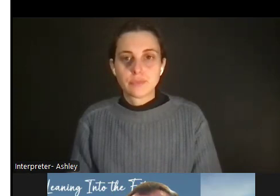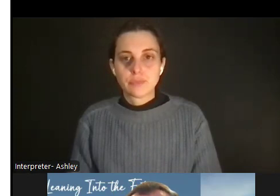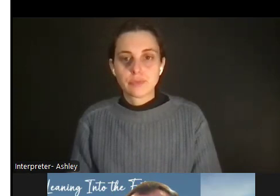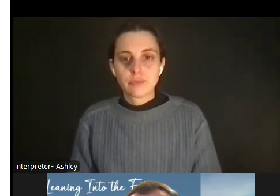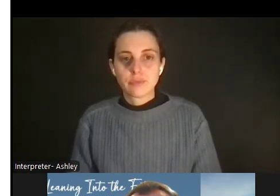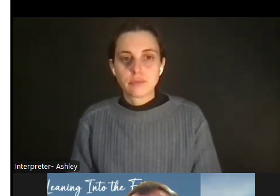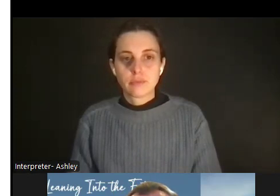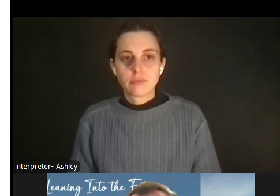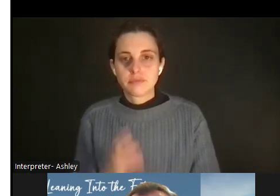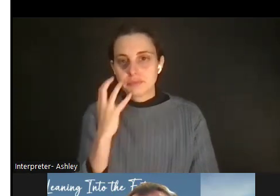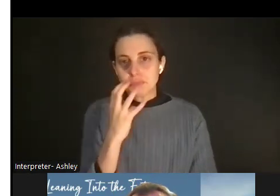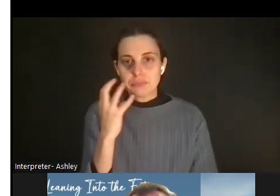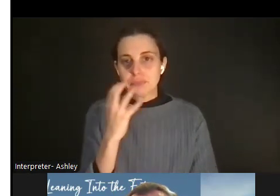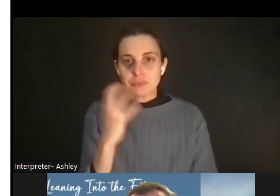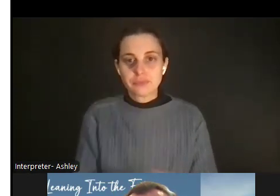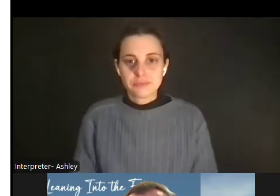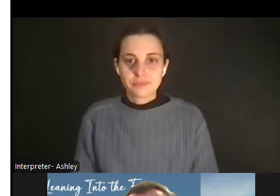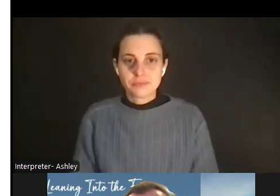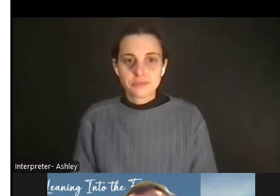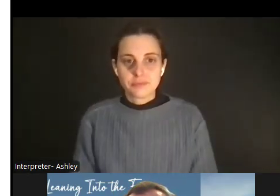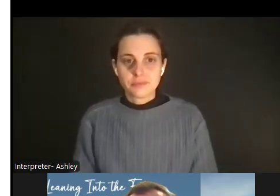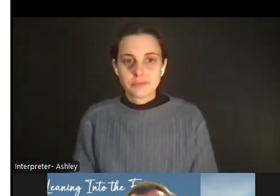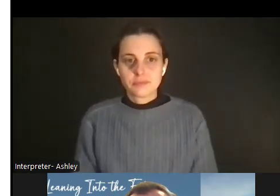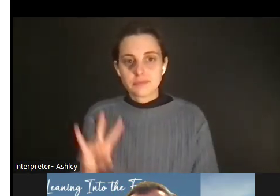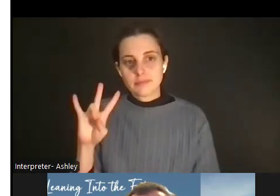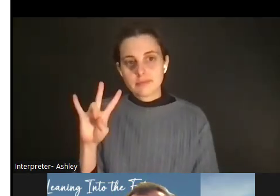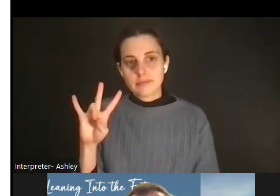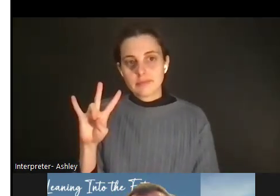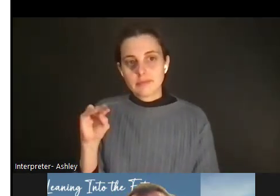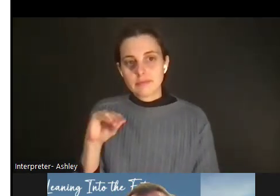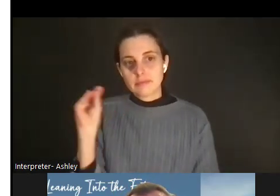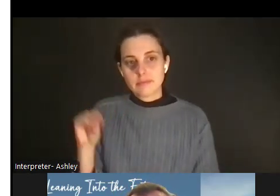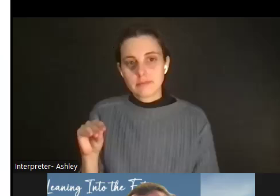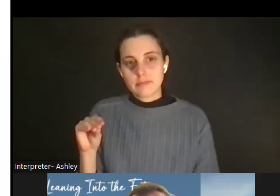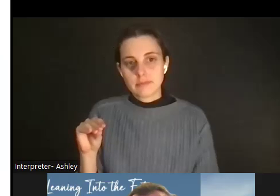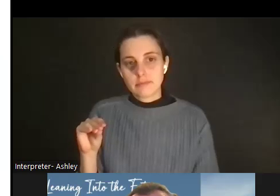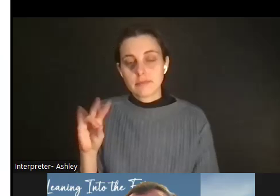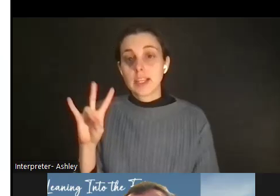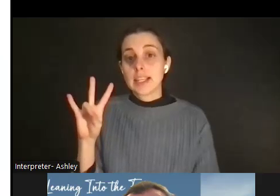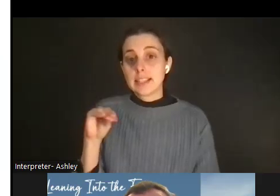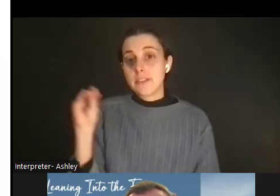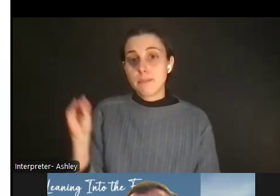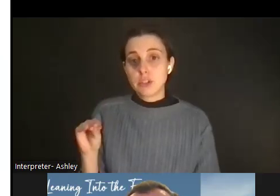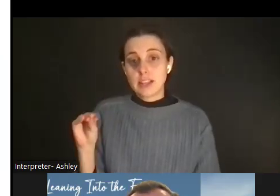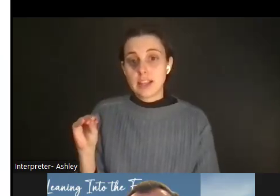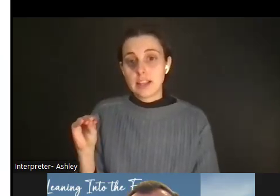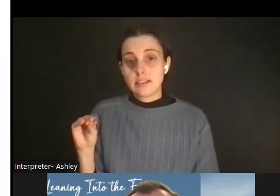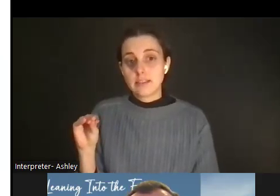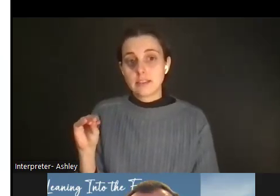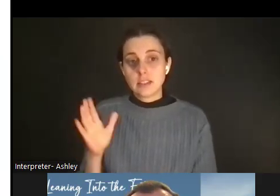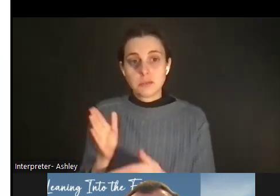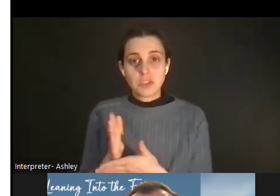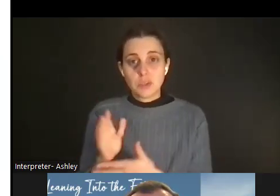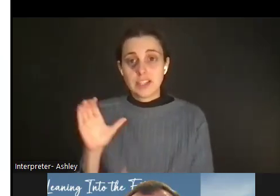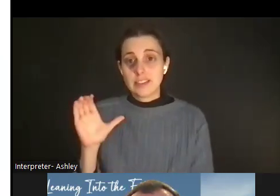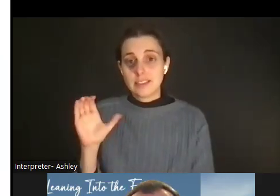Wow, this is fabulous. So 70%. So 70%. So between C and D. So what we see